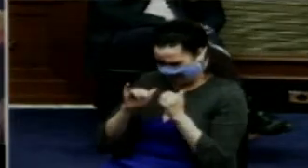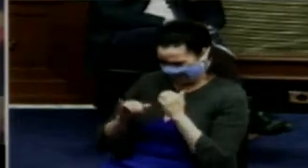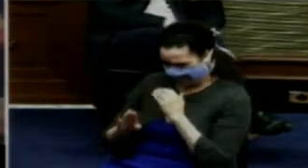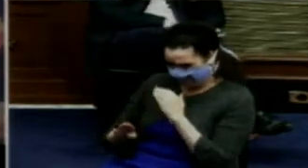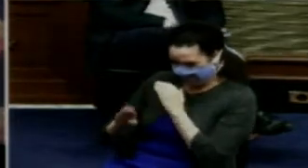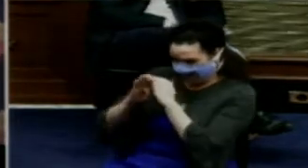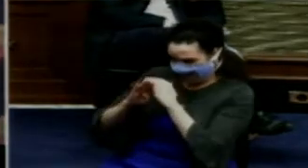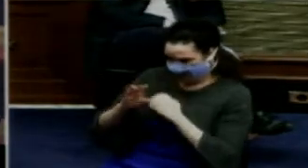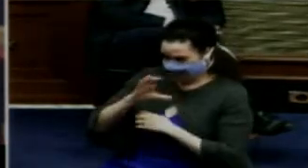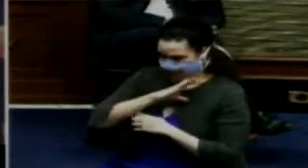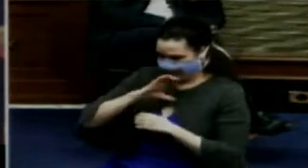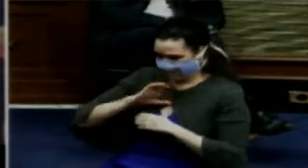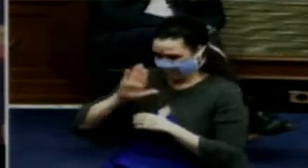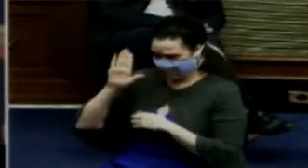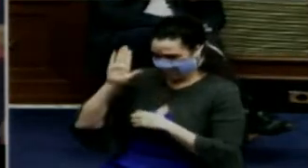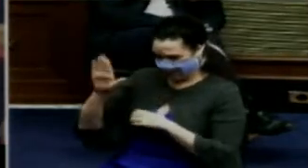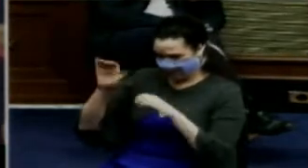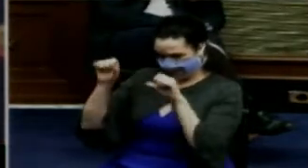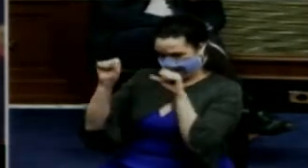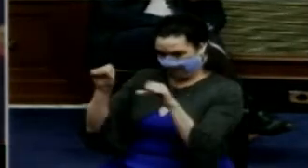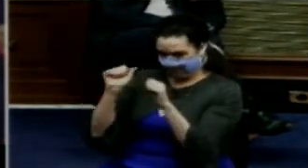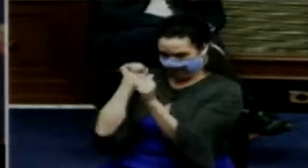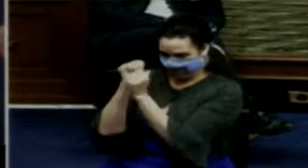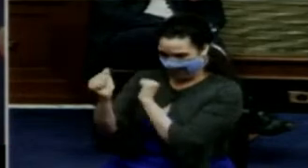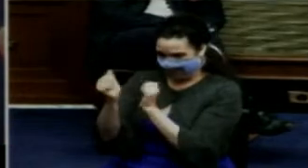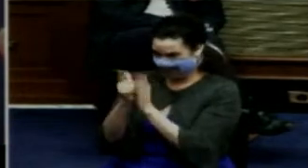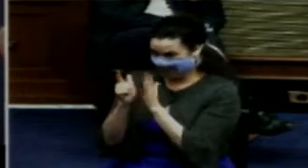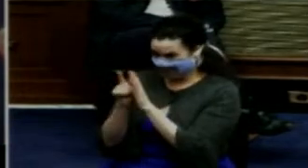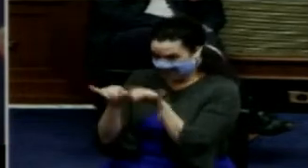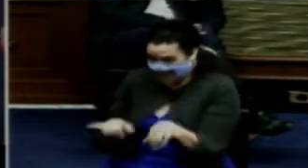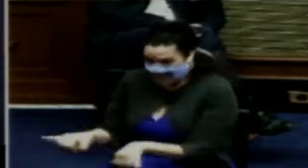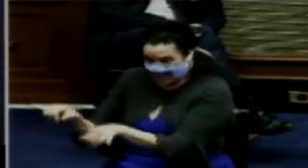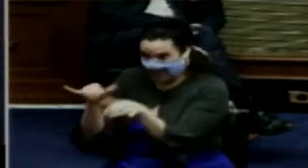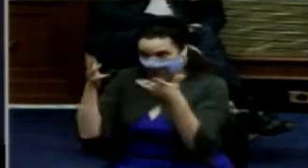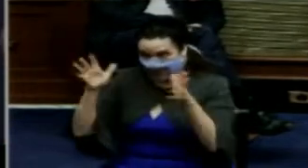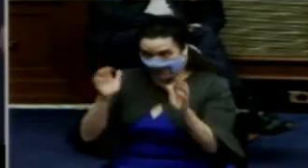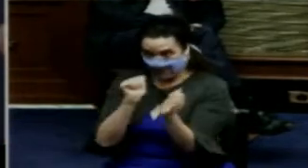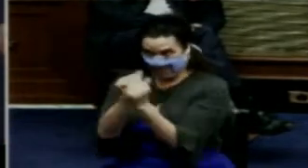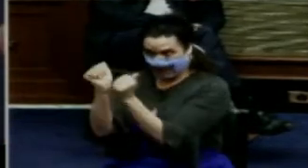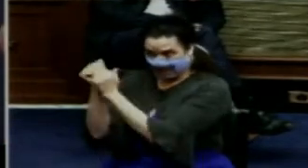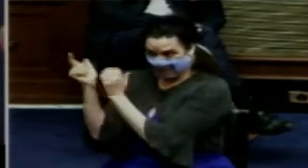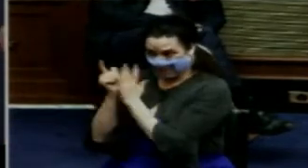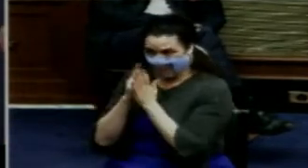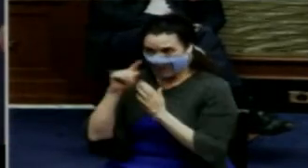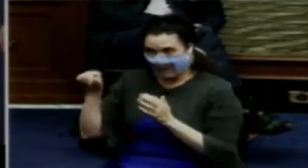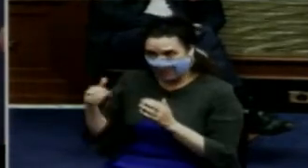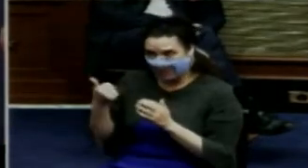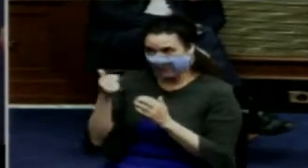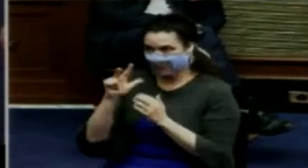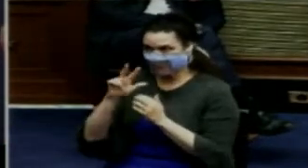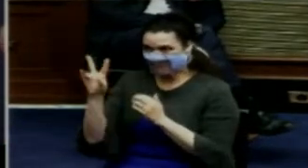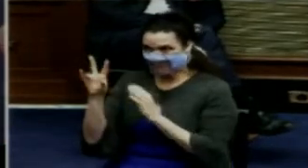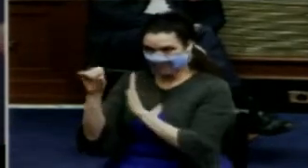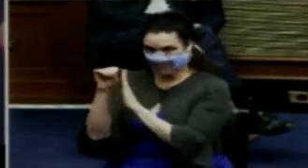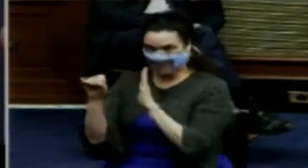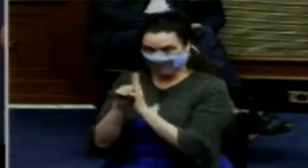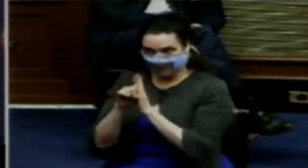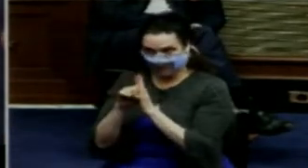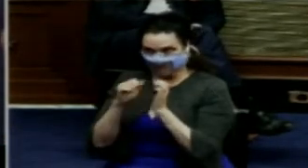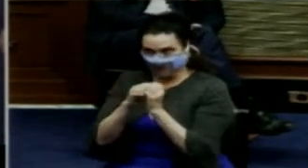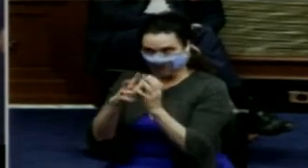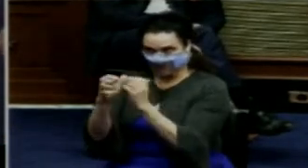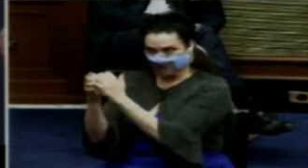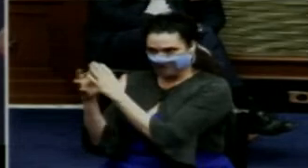legislation, just like it has done in 37 other instances. What factors would